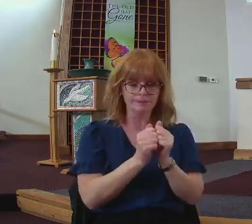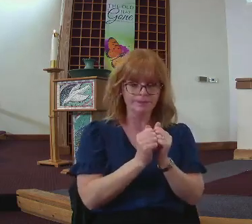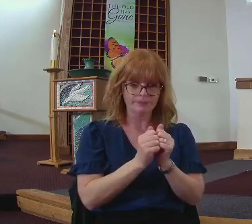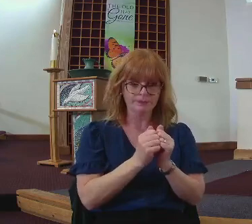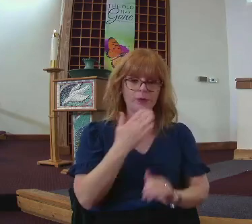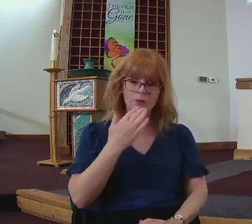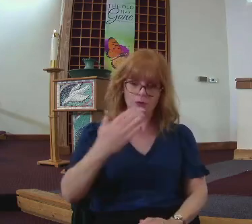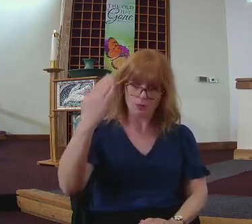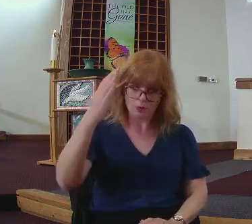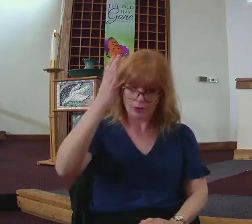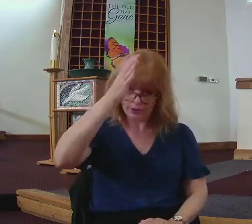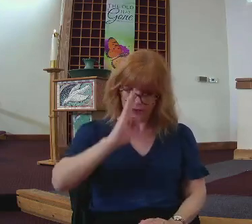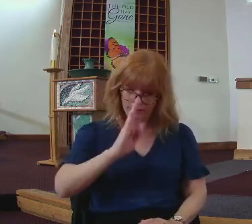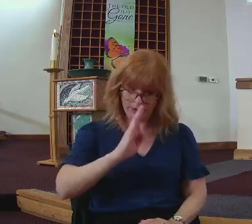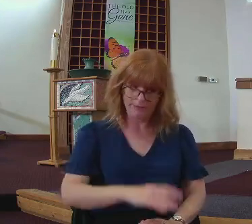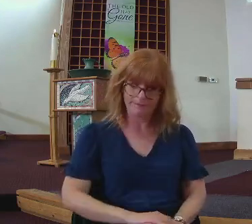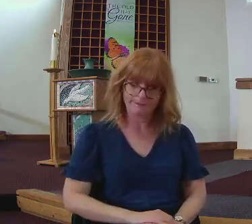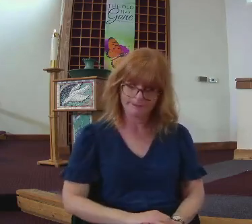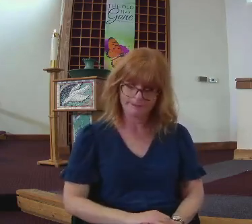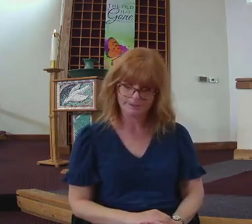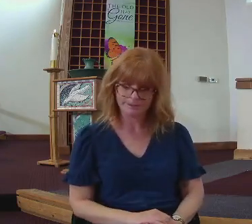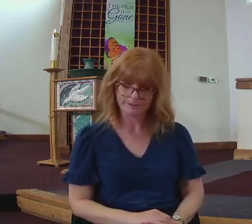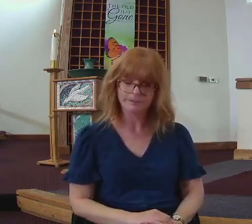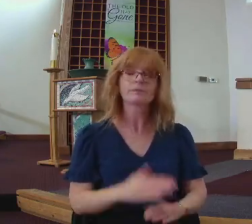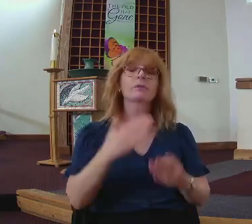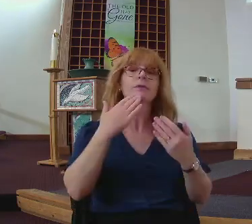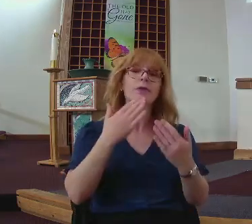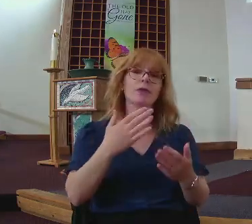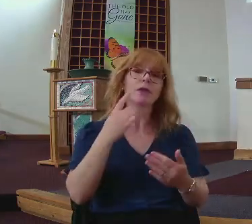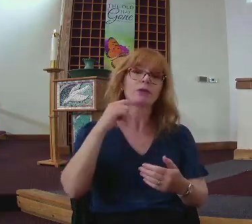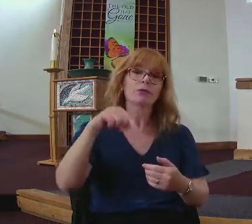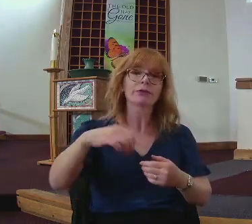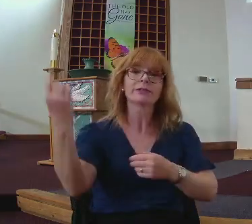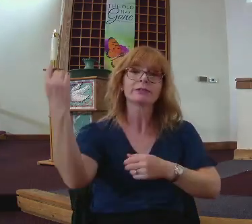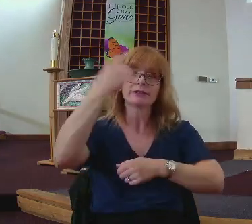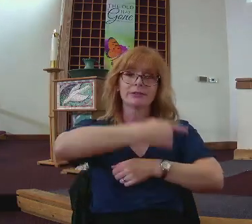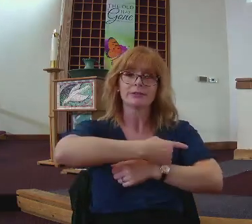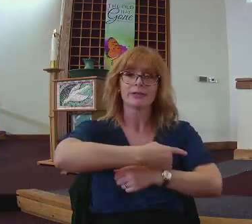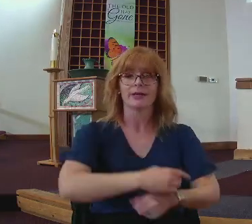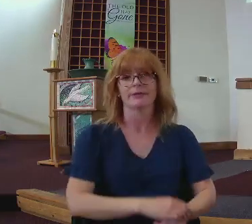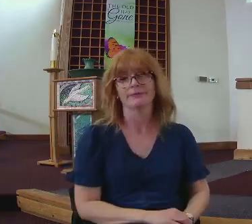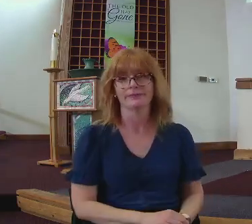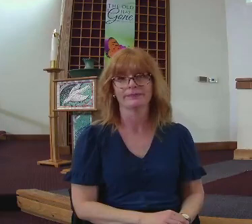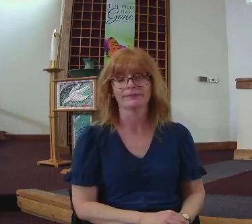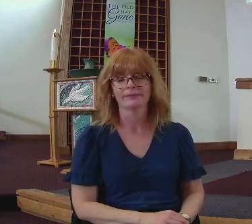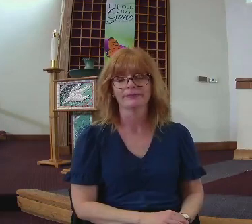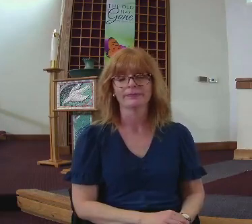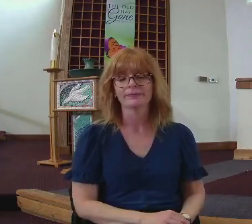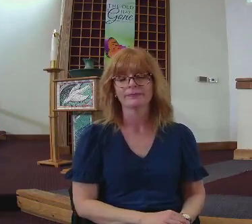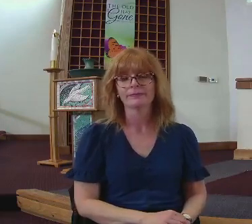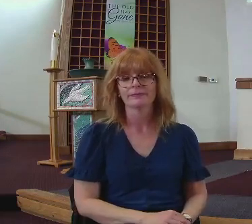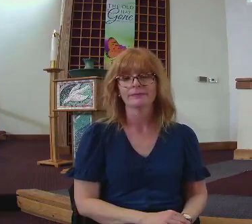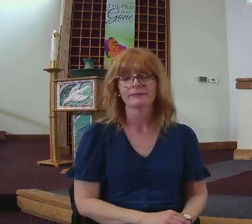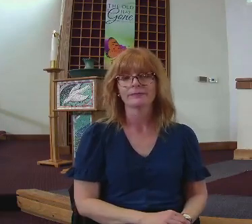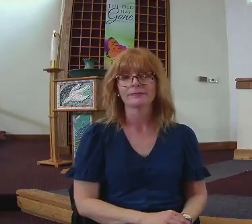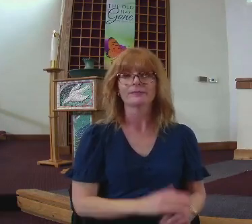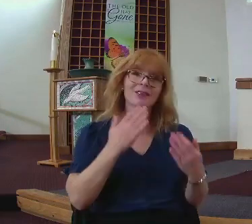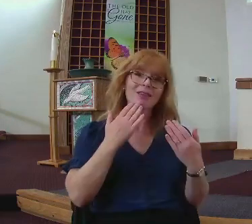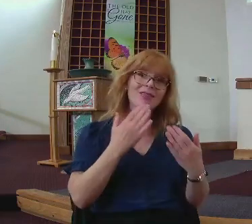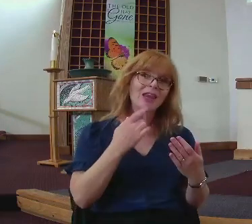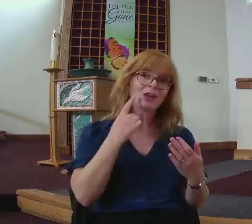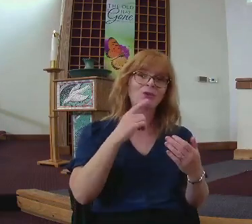Good morning, God. Good morning, God. Thank you for this day. Thank you for this day. Thank you